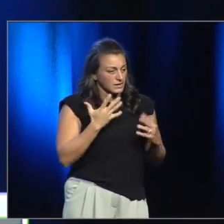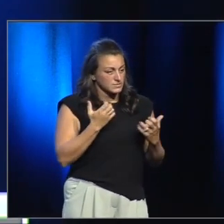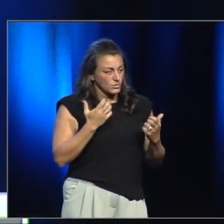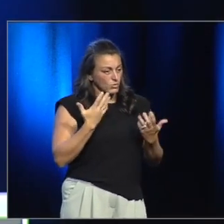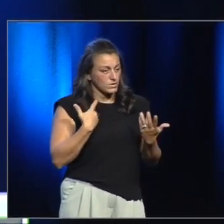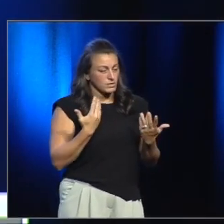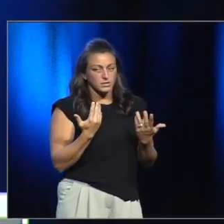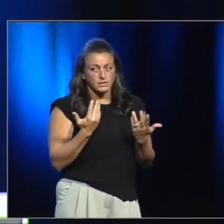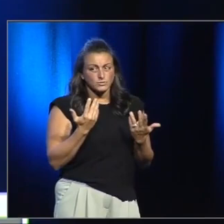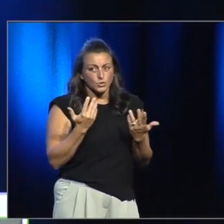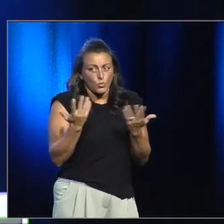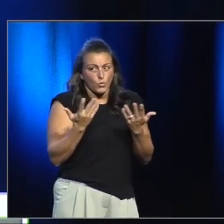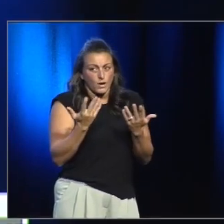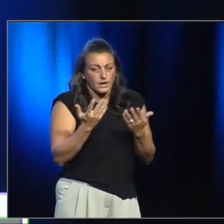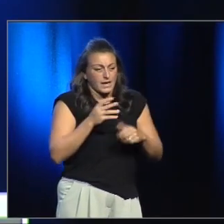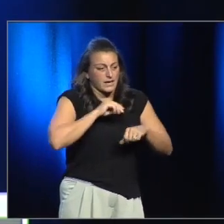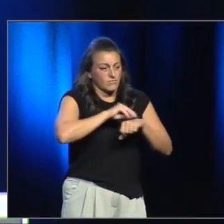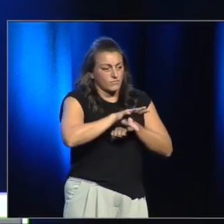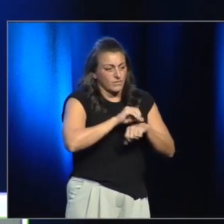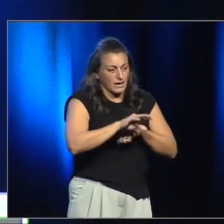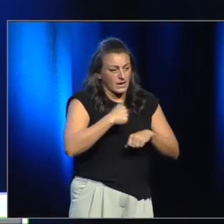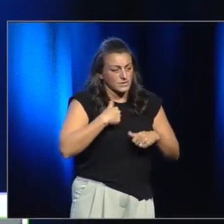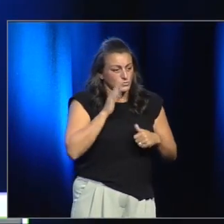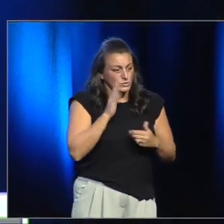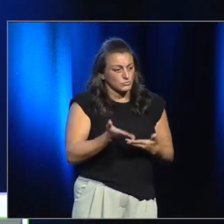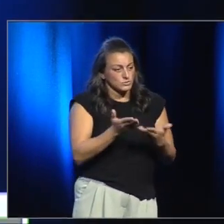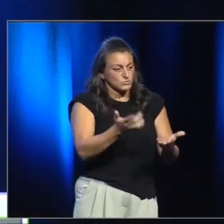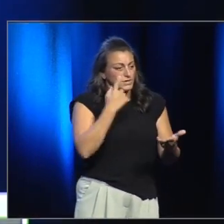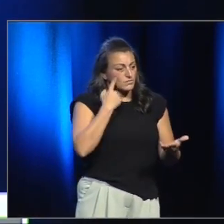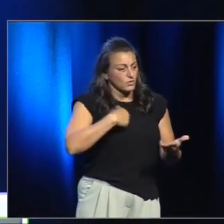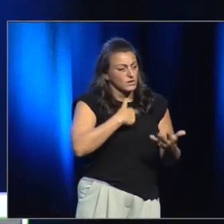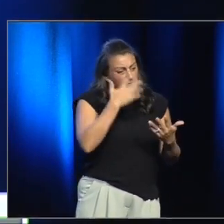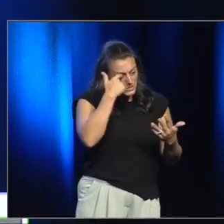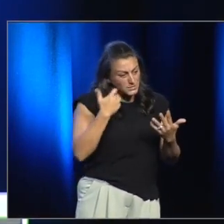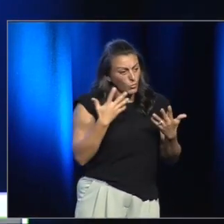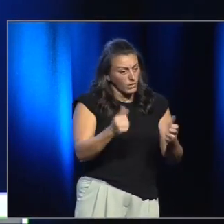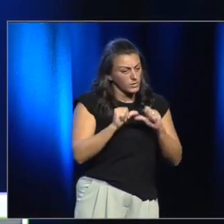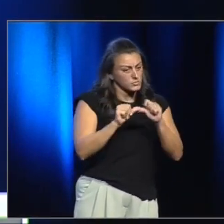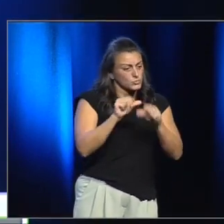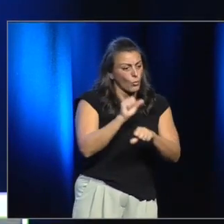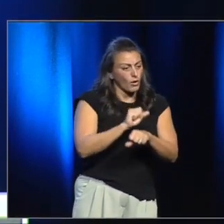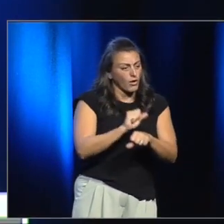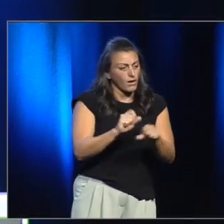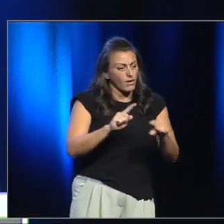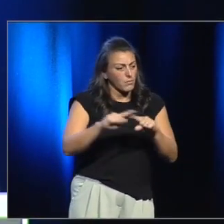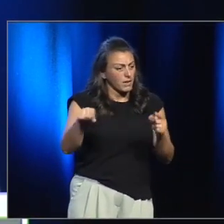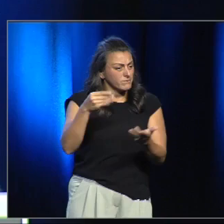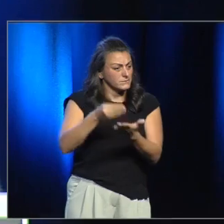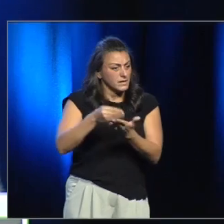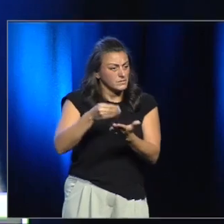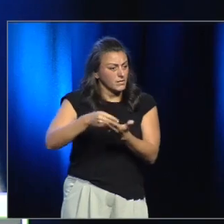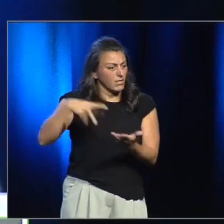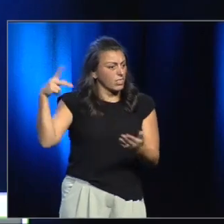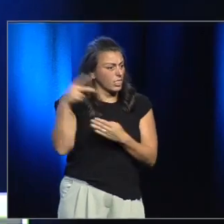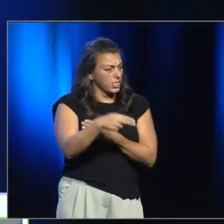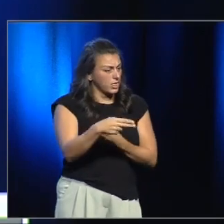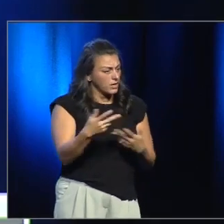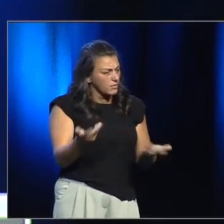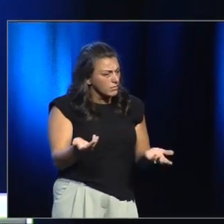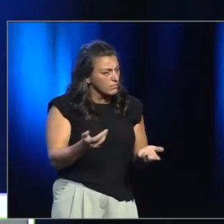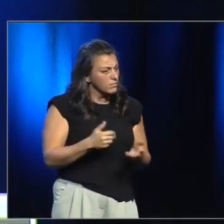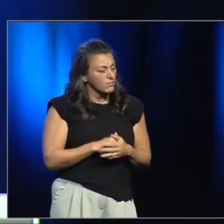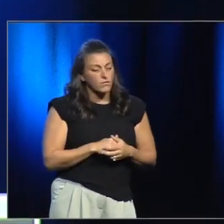those fighting to maintain their long-term monitoring programs in the face of that difficulty? Yeah,